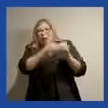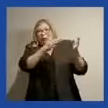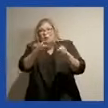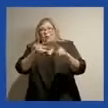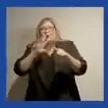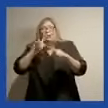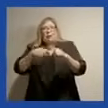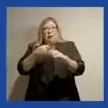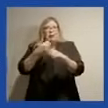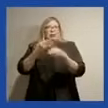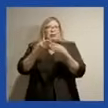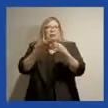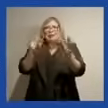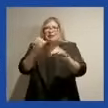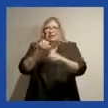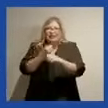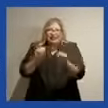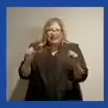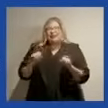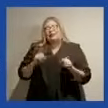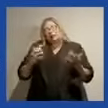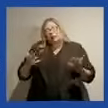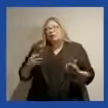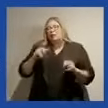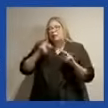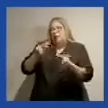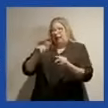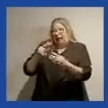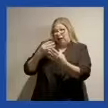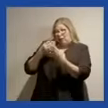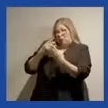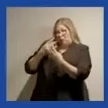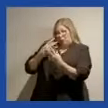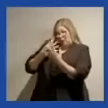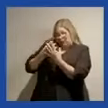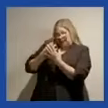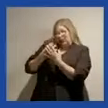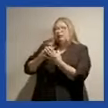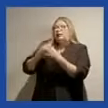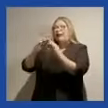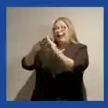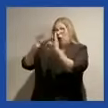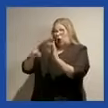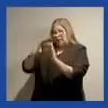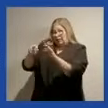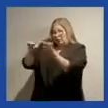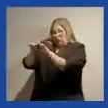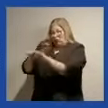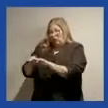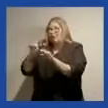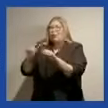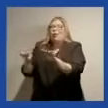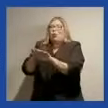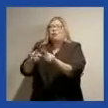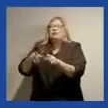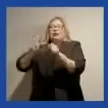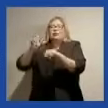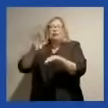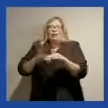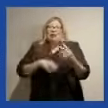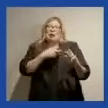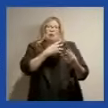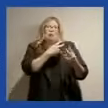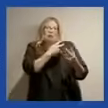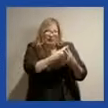But prison housing unit deactivations can happen much sooner than prison closures and provide us more flexibility. And this builds